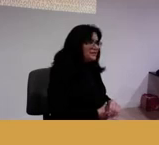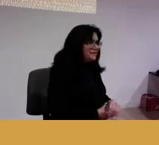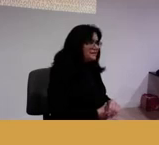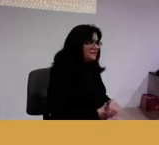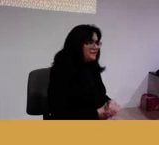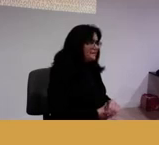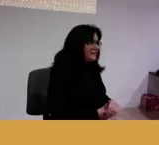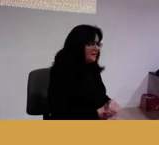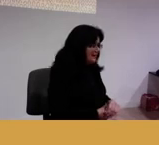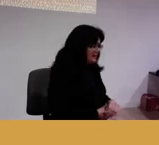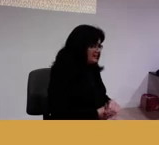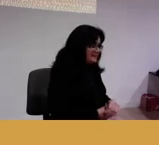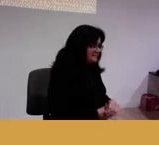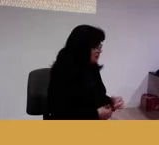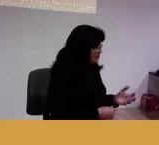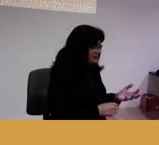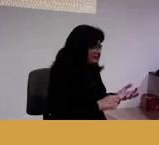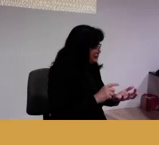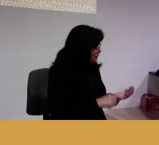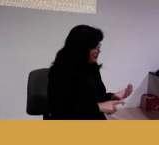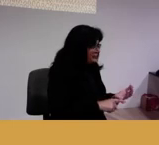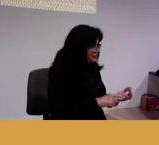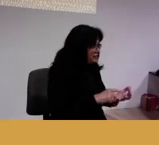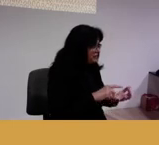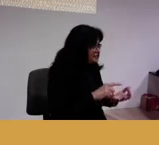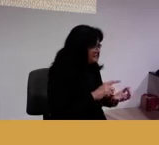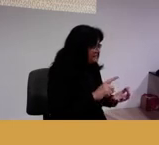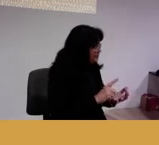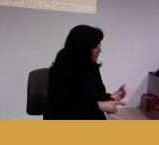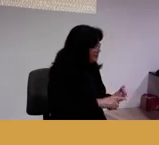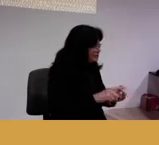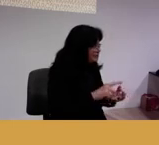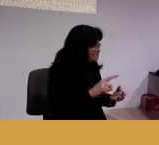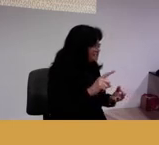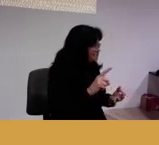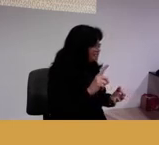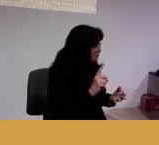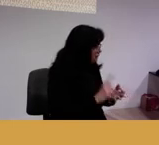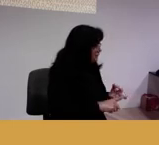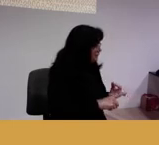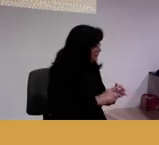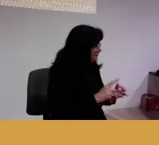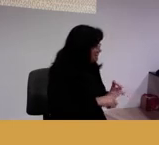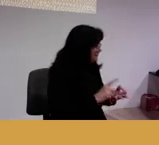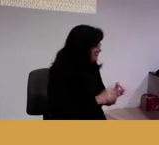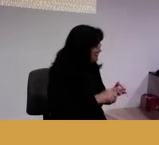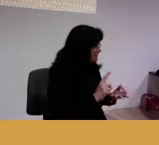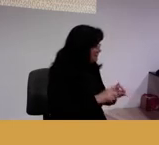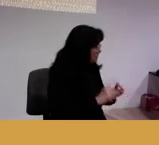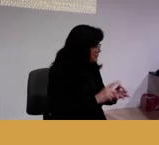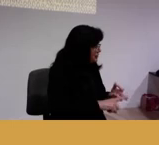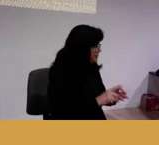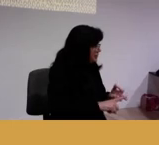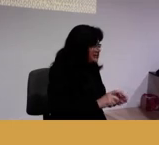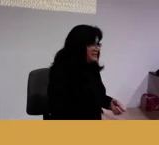same thing. And they, you know, it's got to be from Australia. It's got to be modern. It's got to be in, you